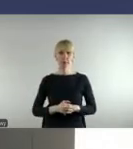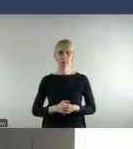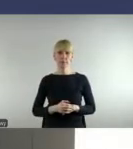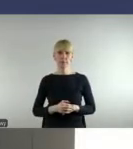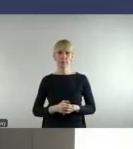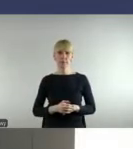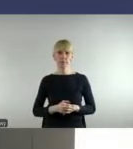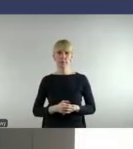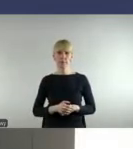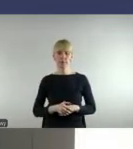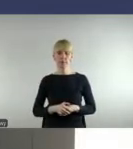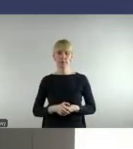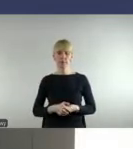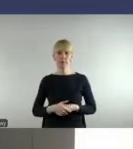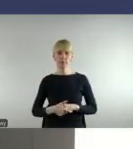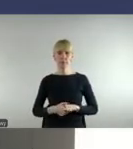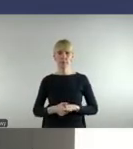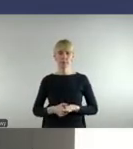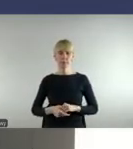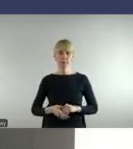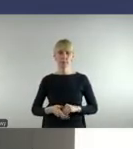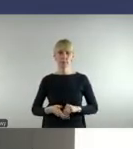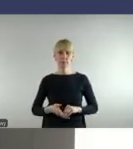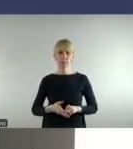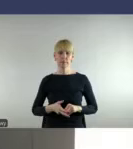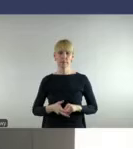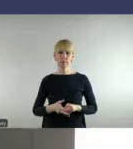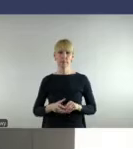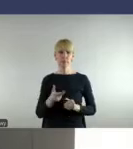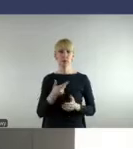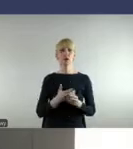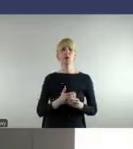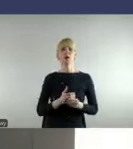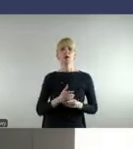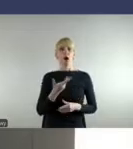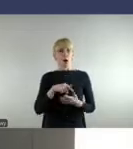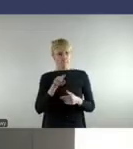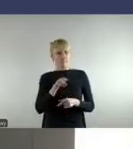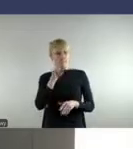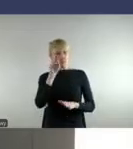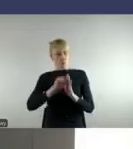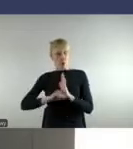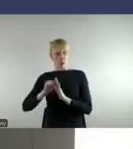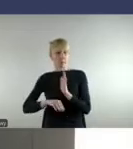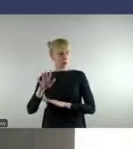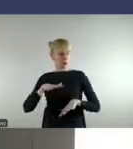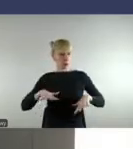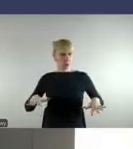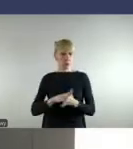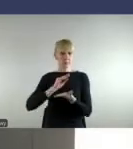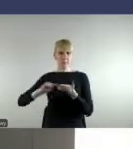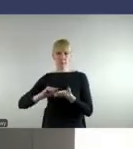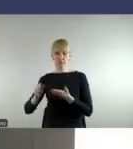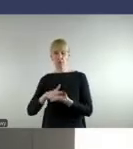resolution of a general meeting of members of the association. What does it include? The program is